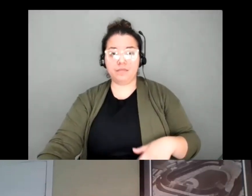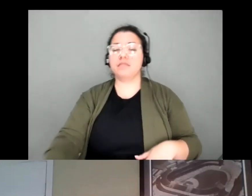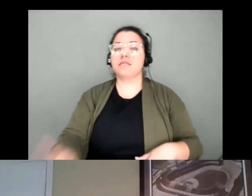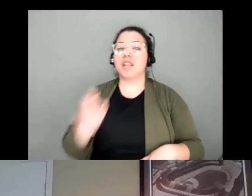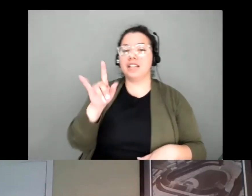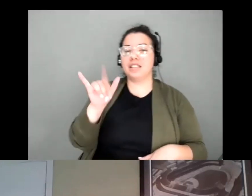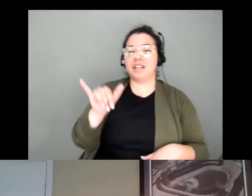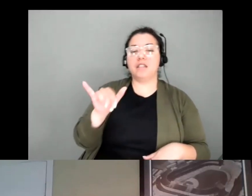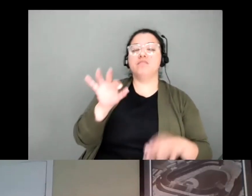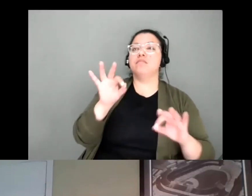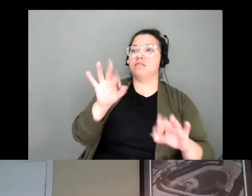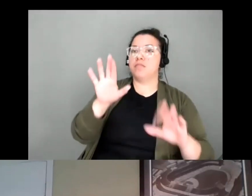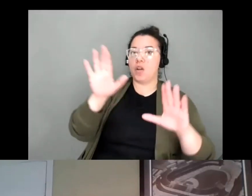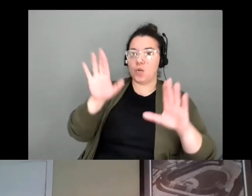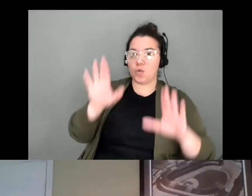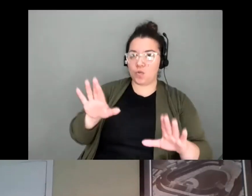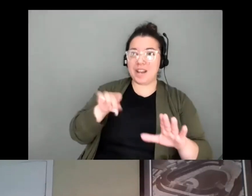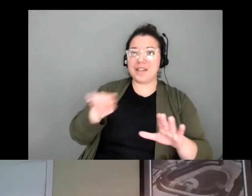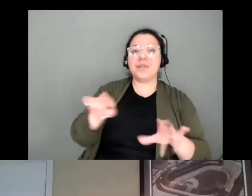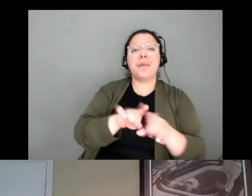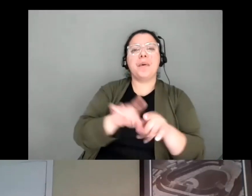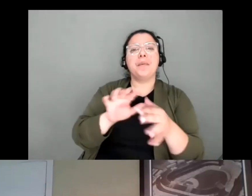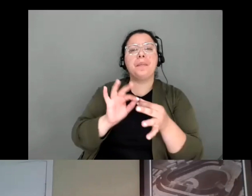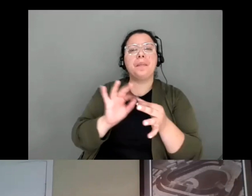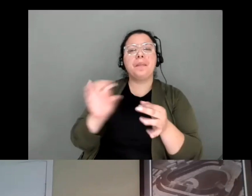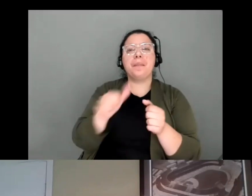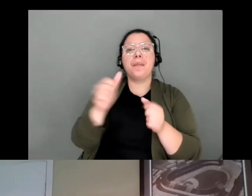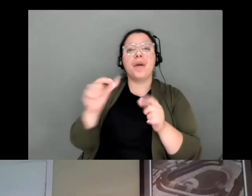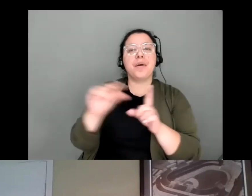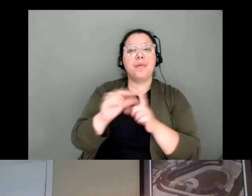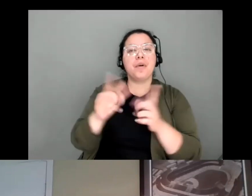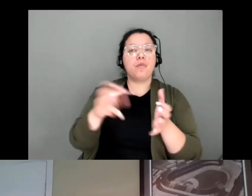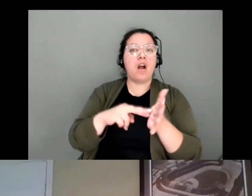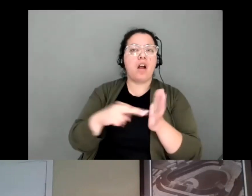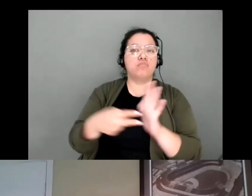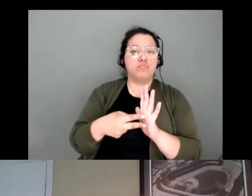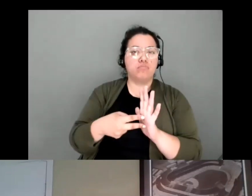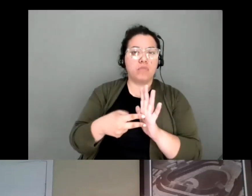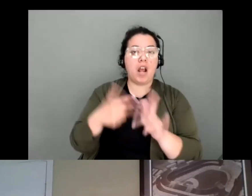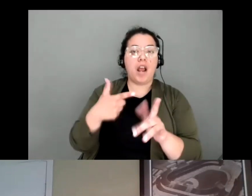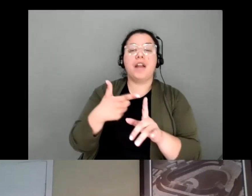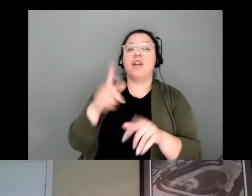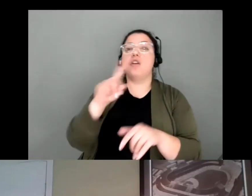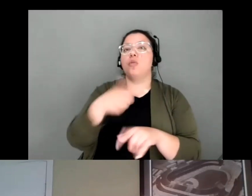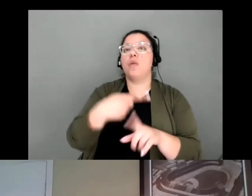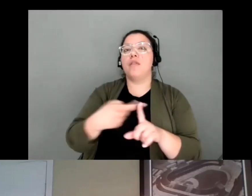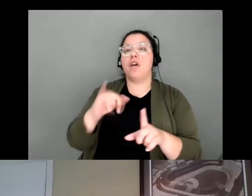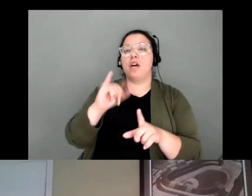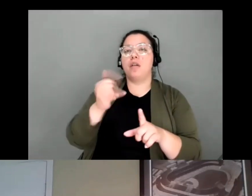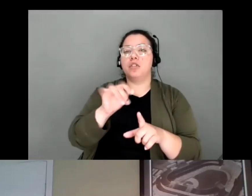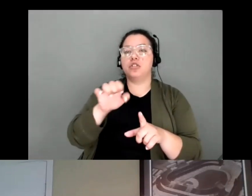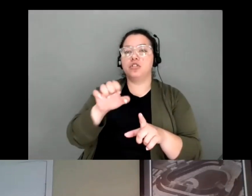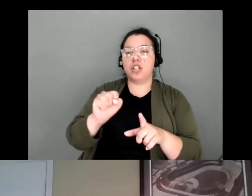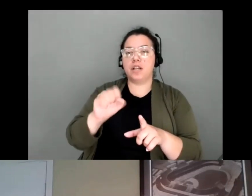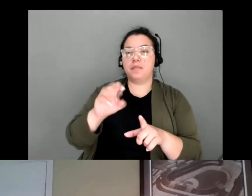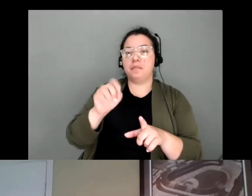you brought up another term I wanted to find, and also was a question from James Myers asked something similar. What is a